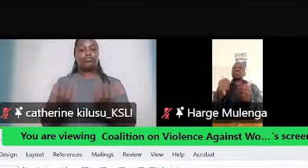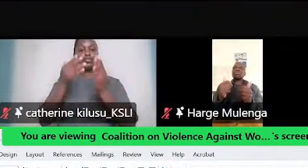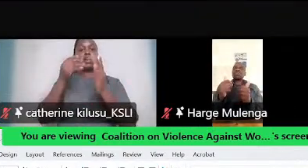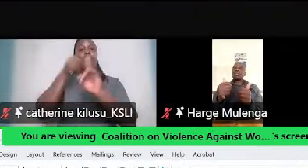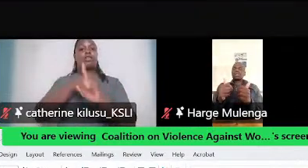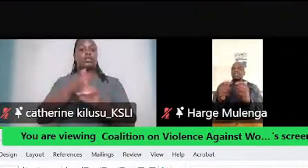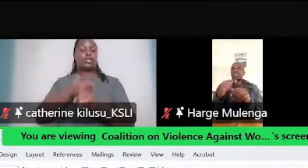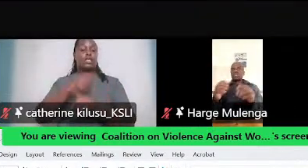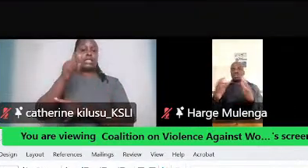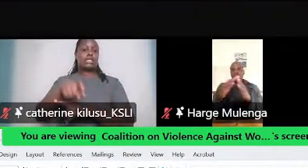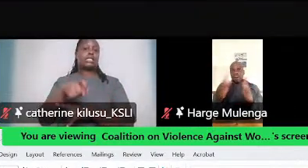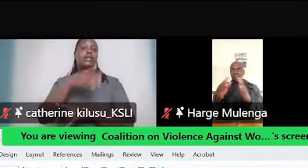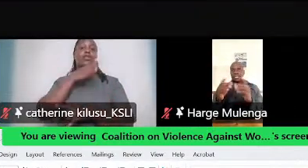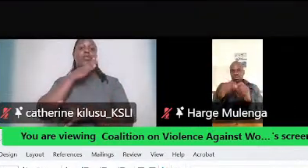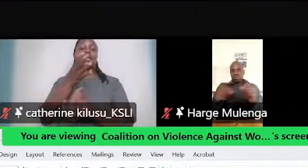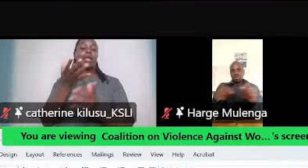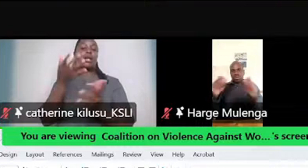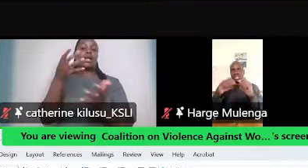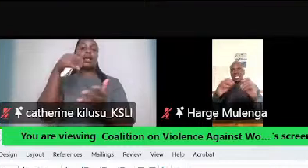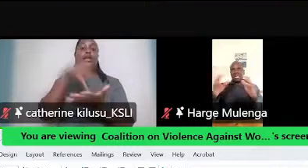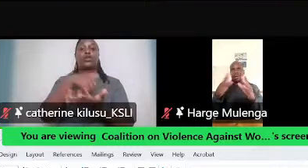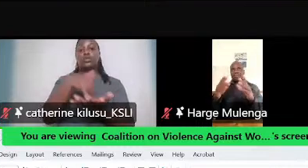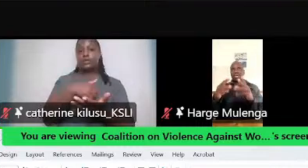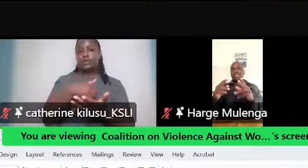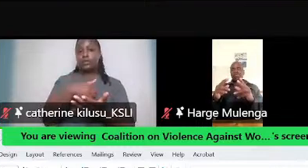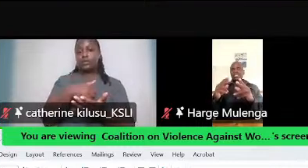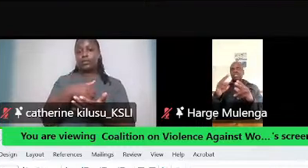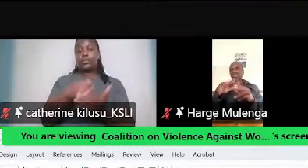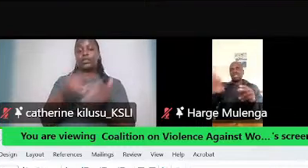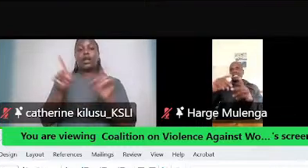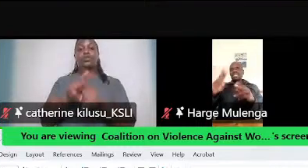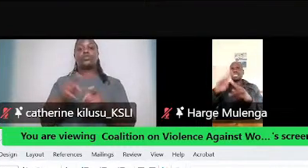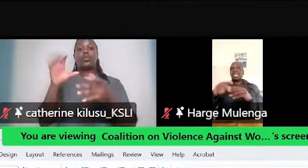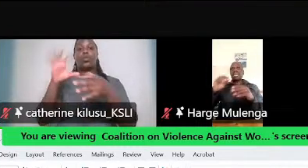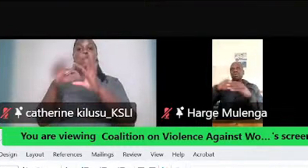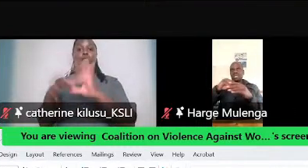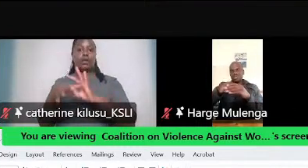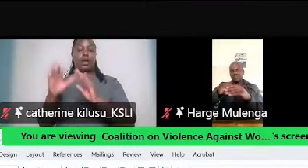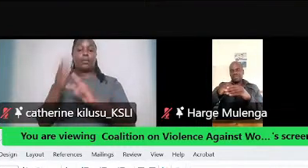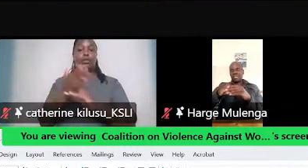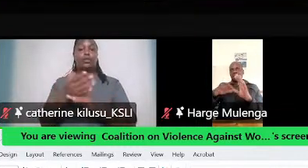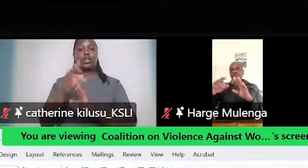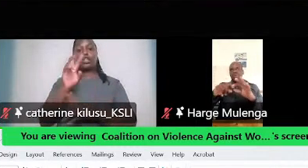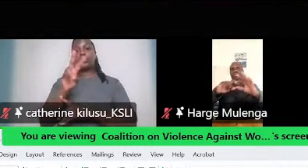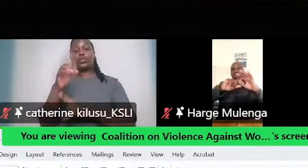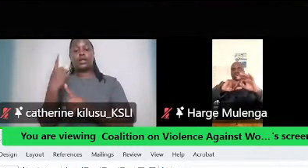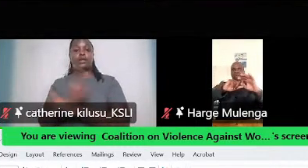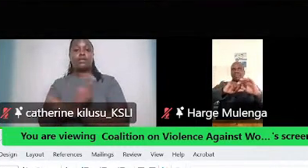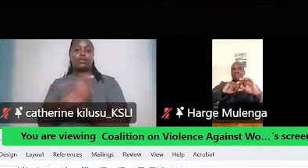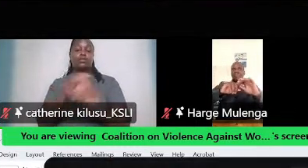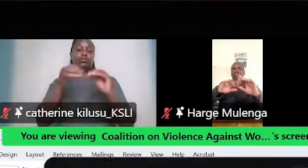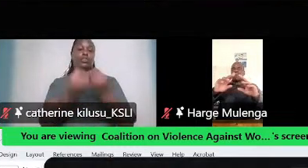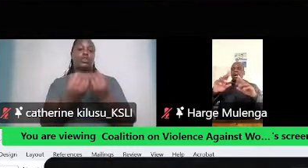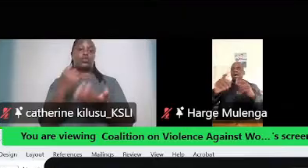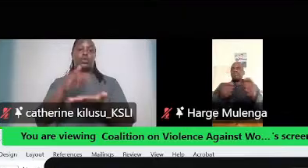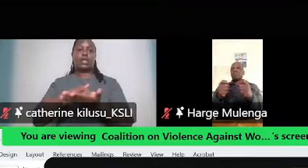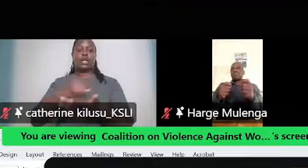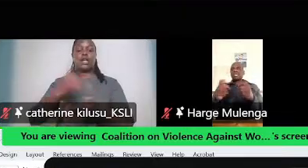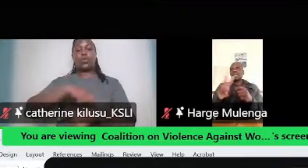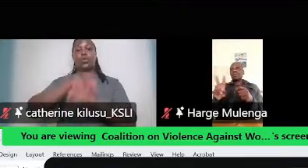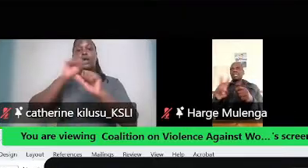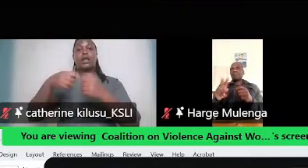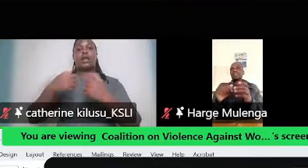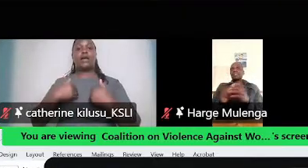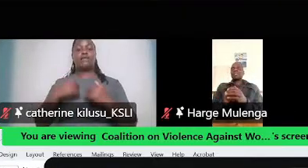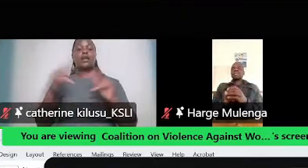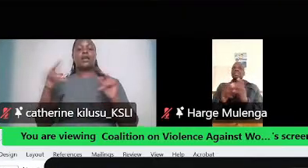be inclusive and collaborative between the two different movements, so that we have that very